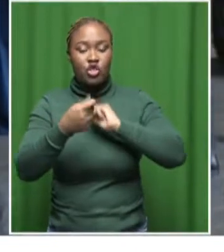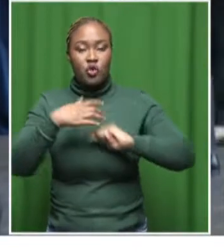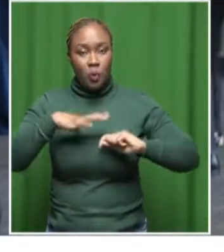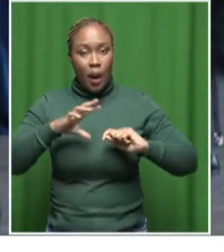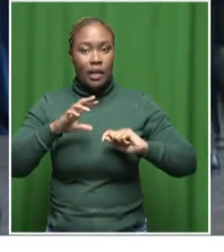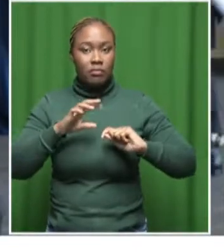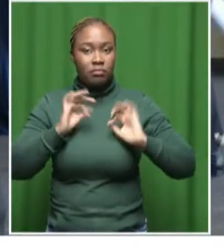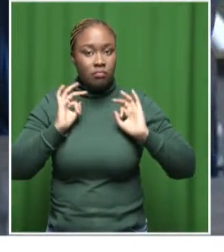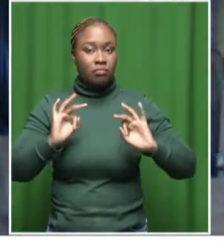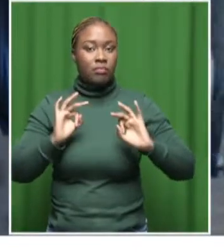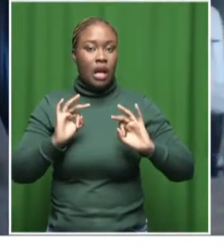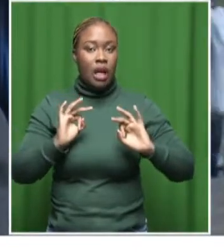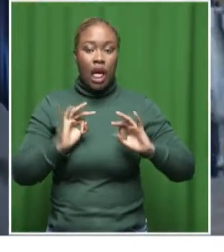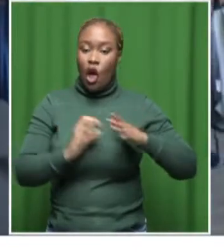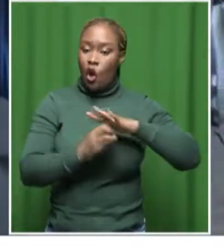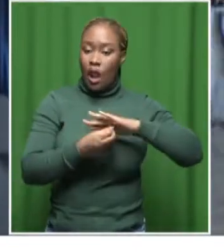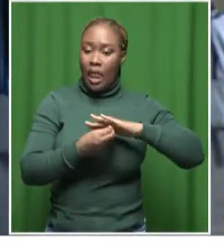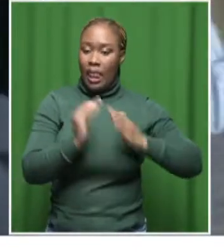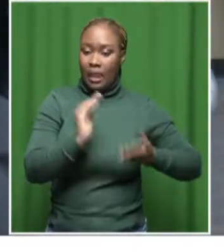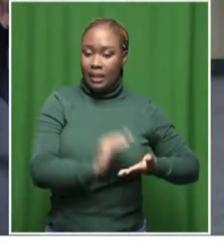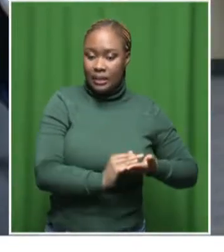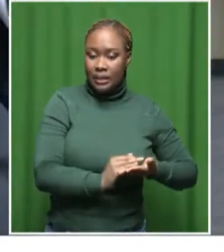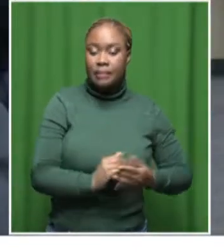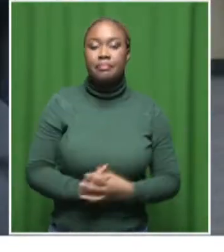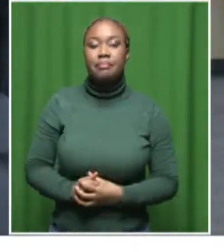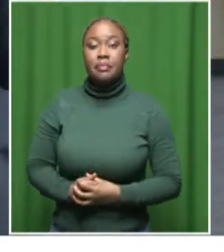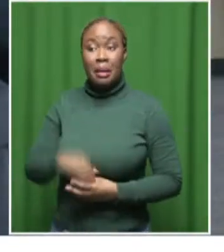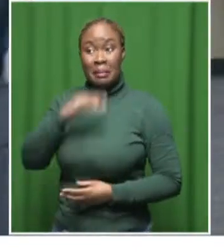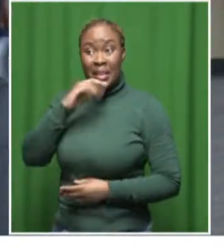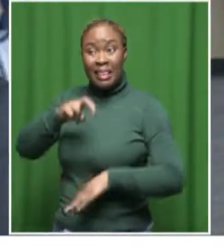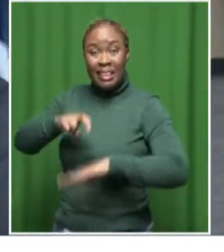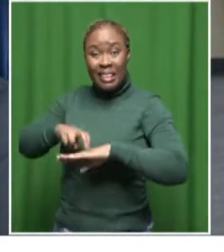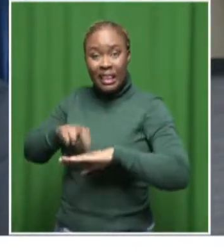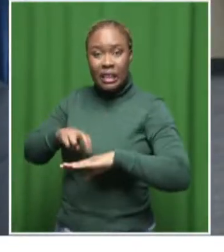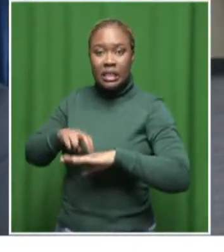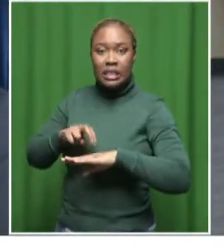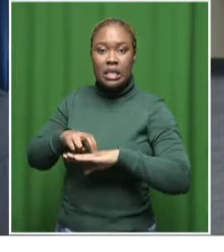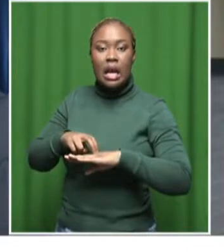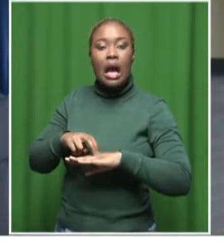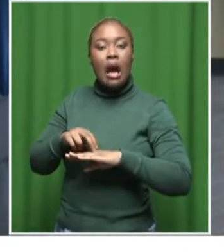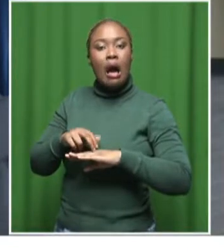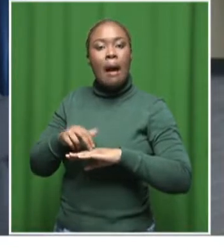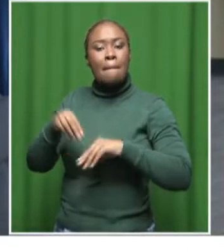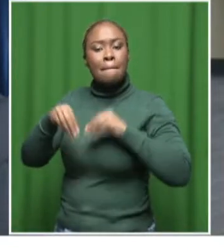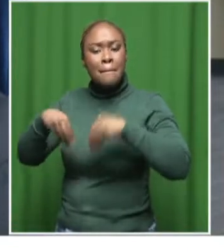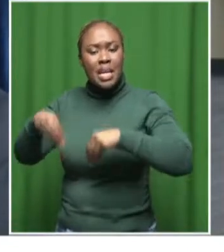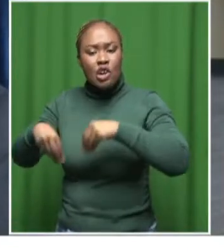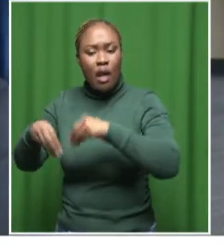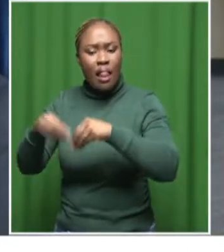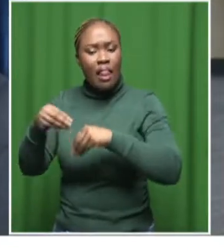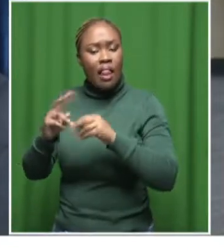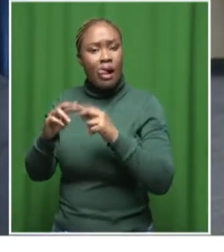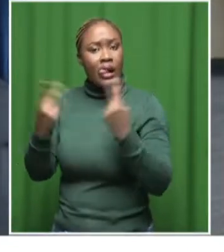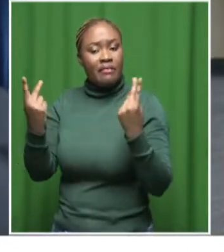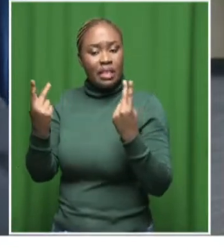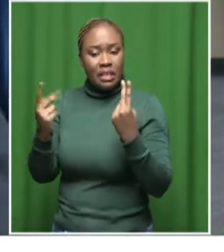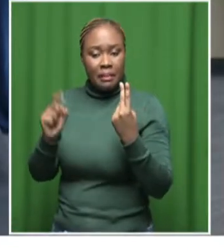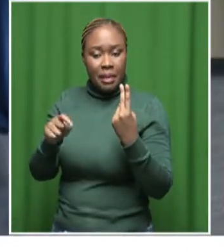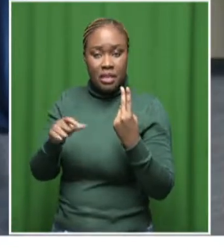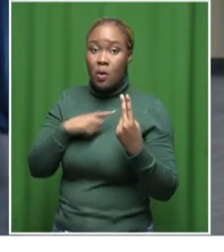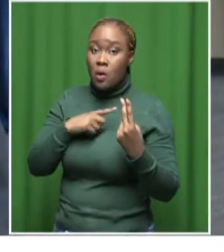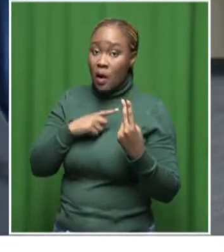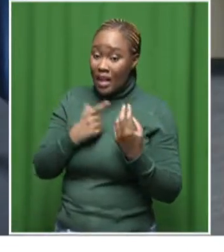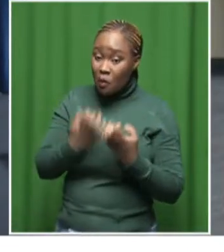of minerals that are going to be required to produce renewable equipment, to